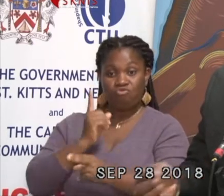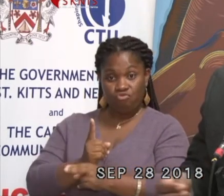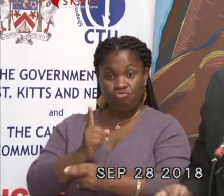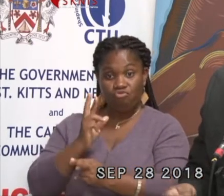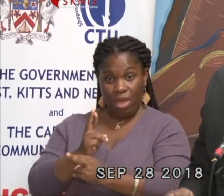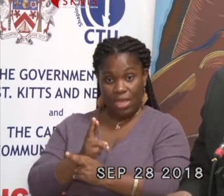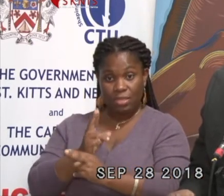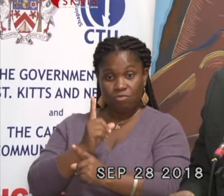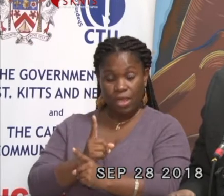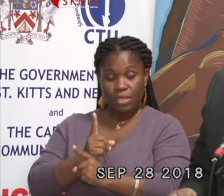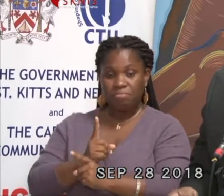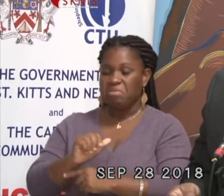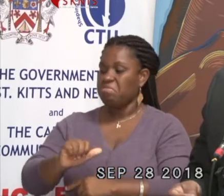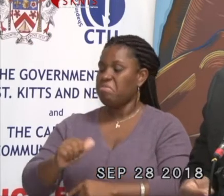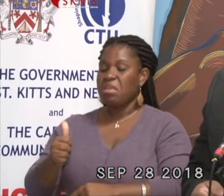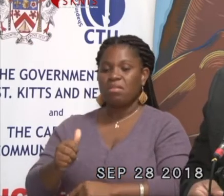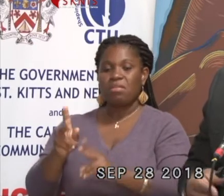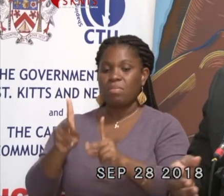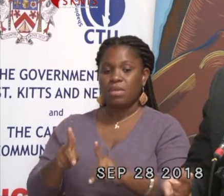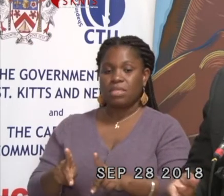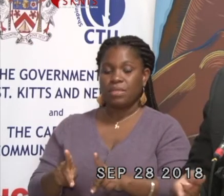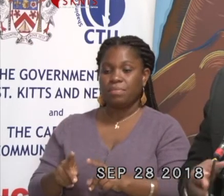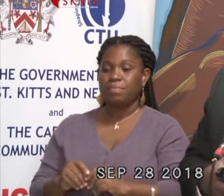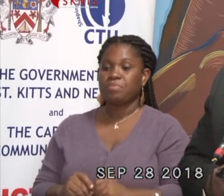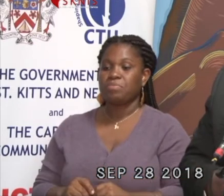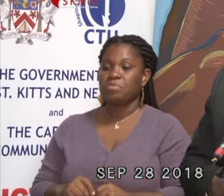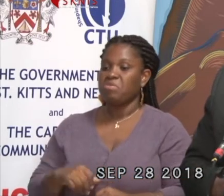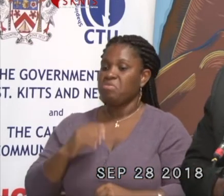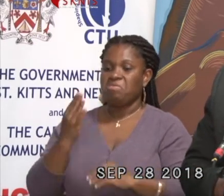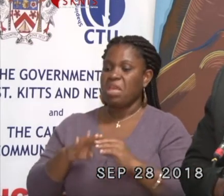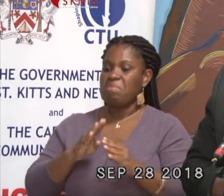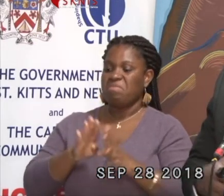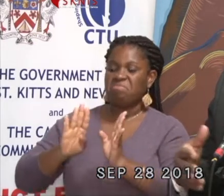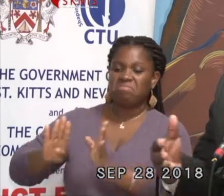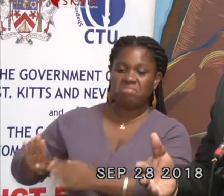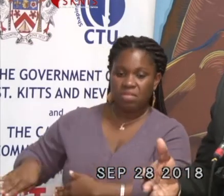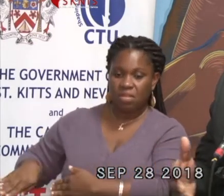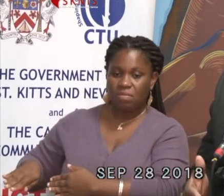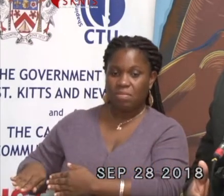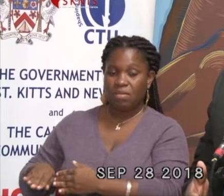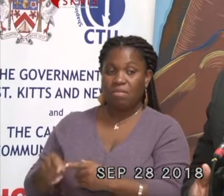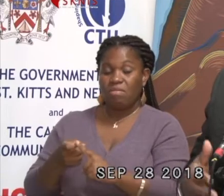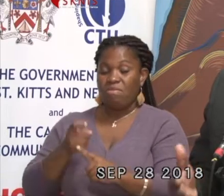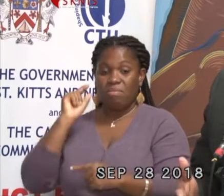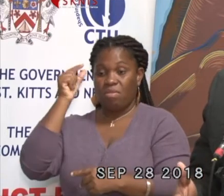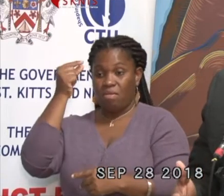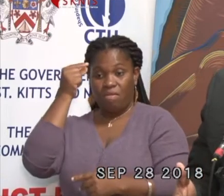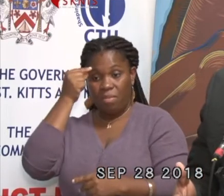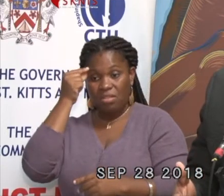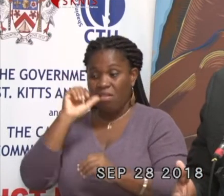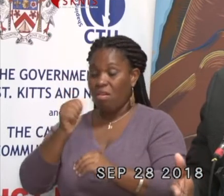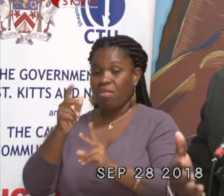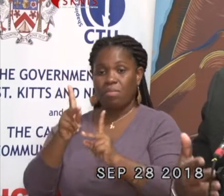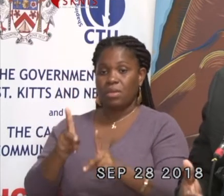as anyone else. We are not in any way to be disadvantaged by the government, by the state, or anyone